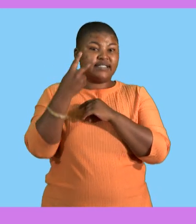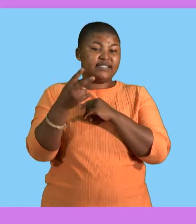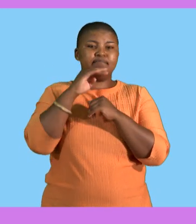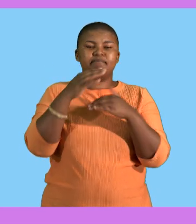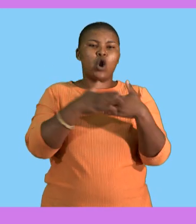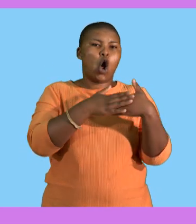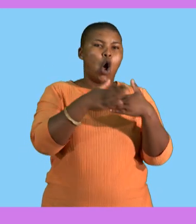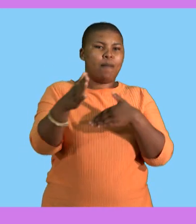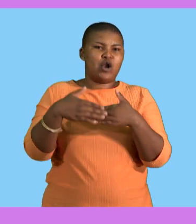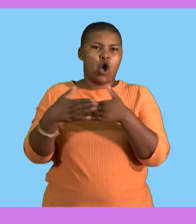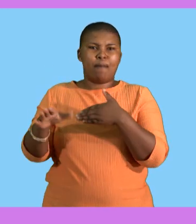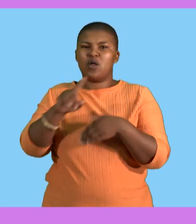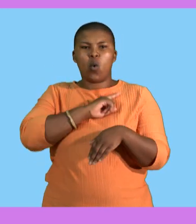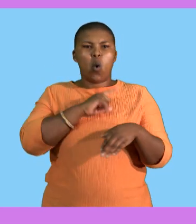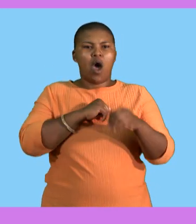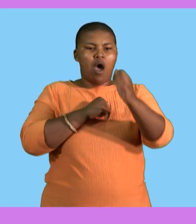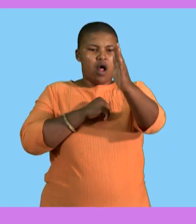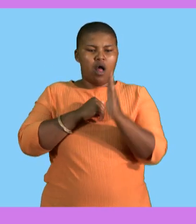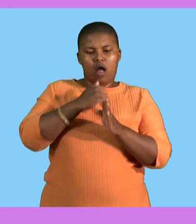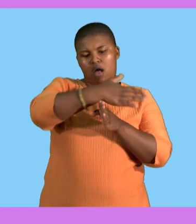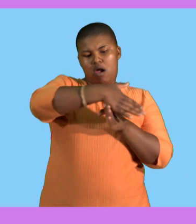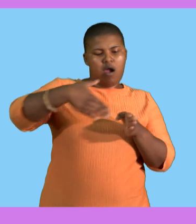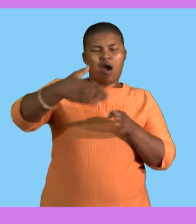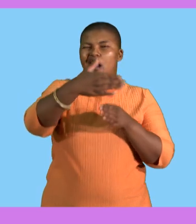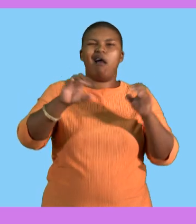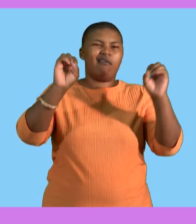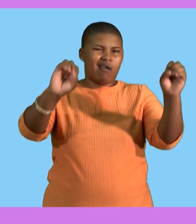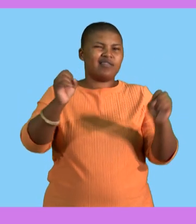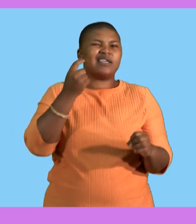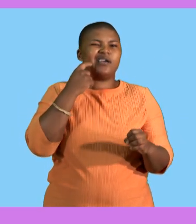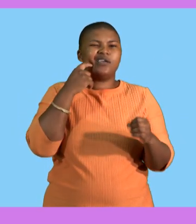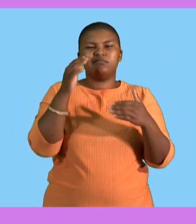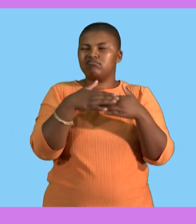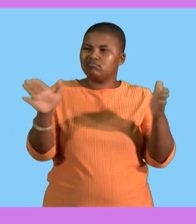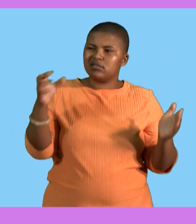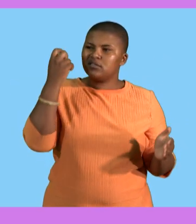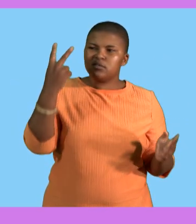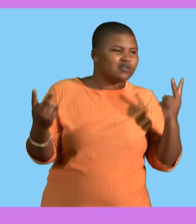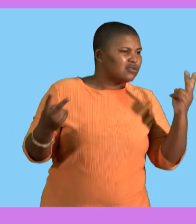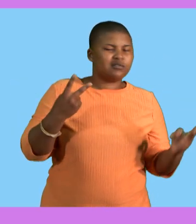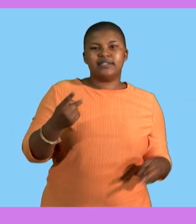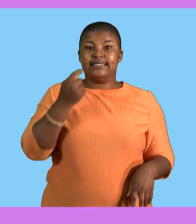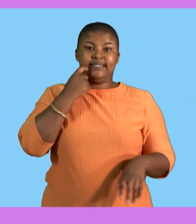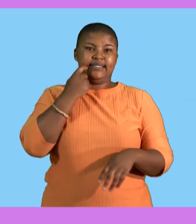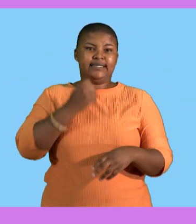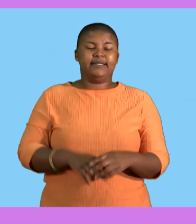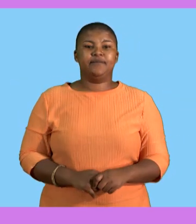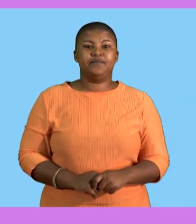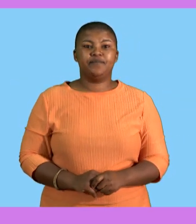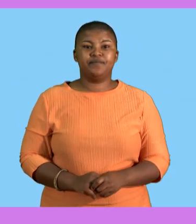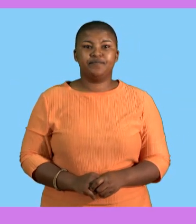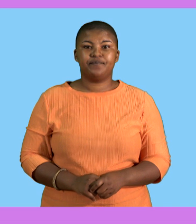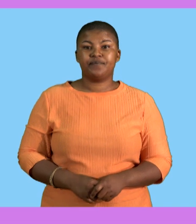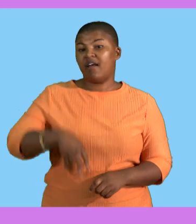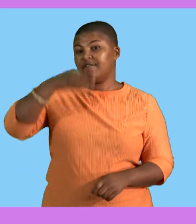plan because it's not separated by any walls. And then this will be your